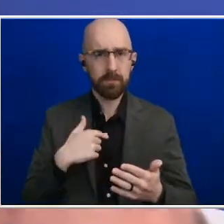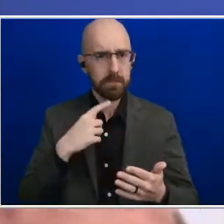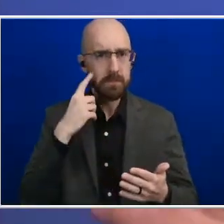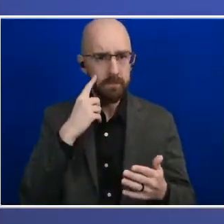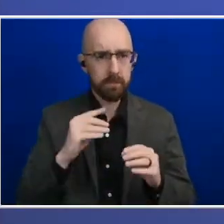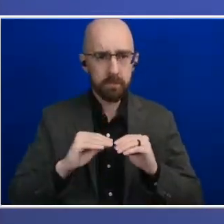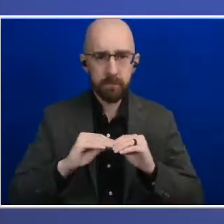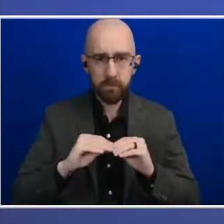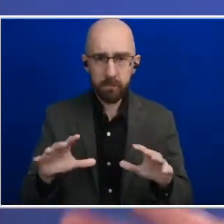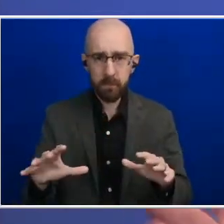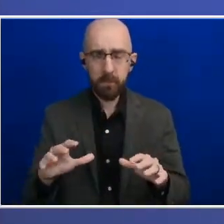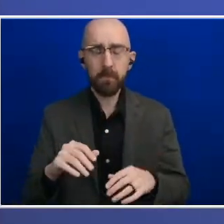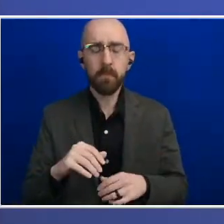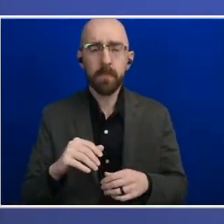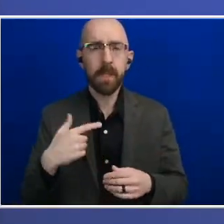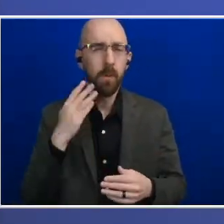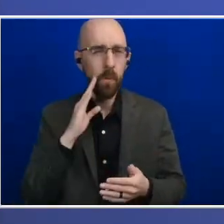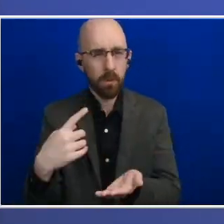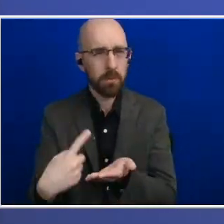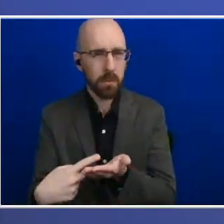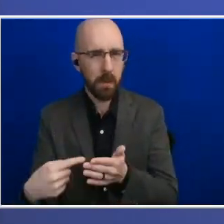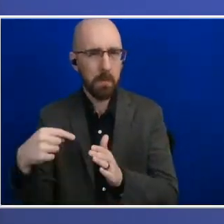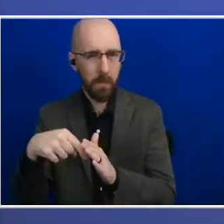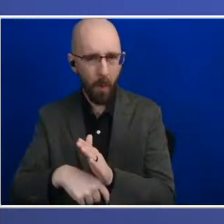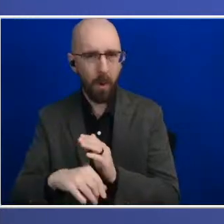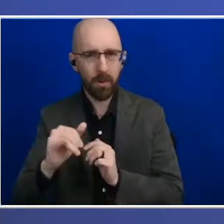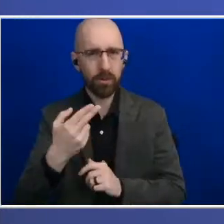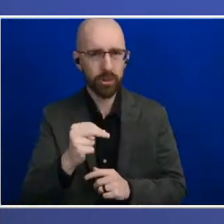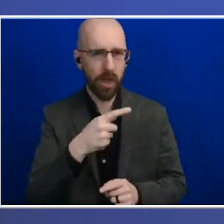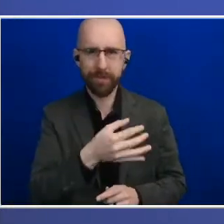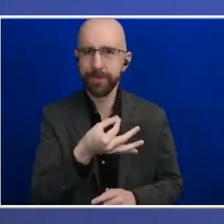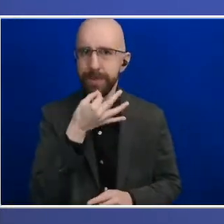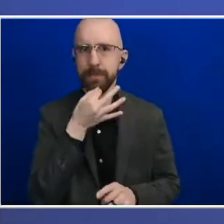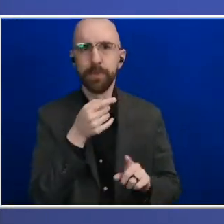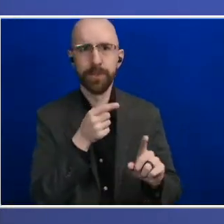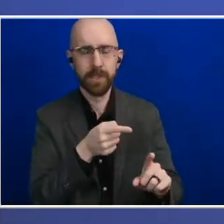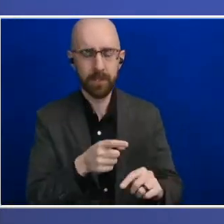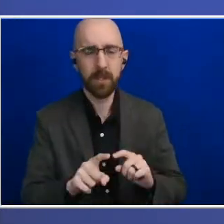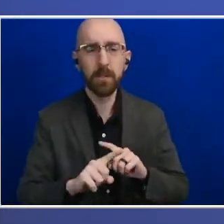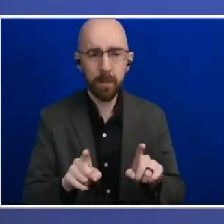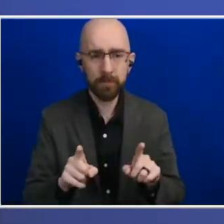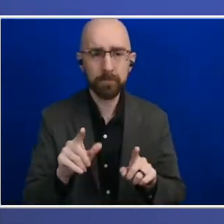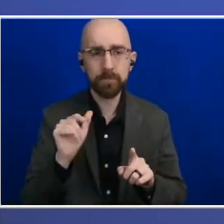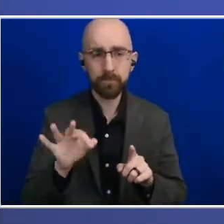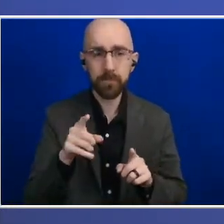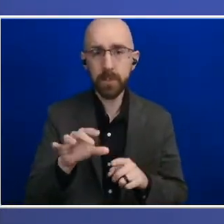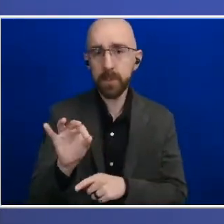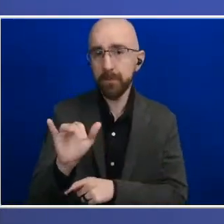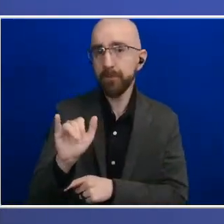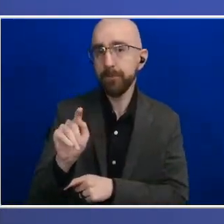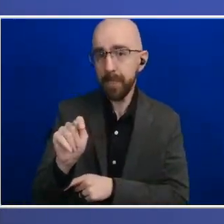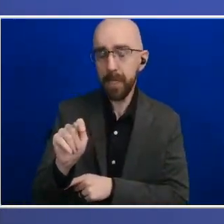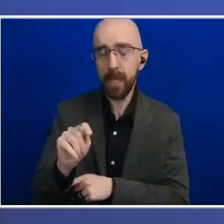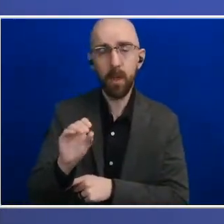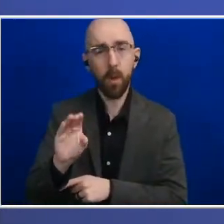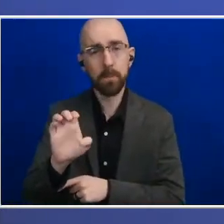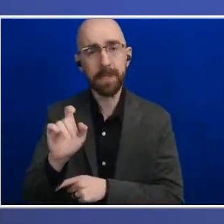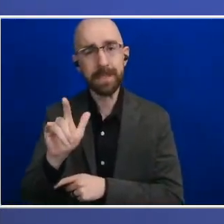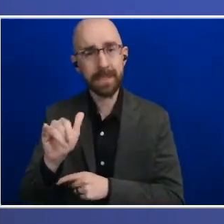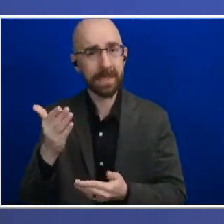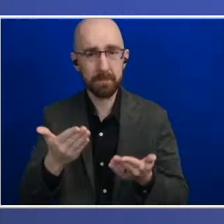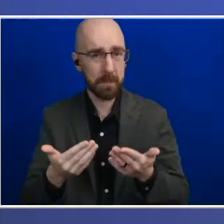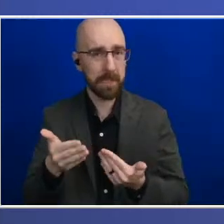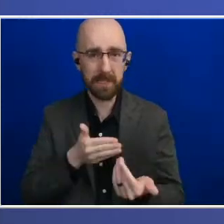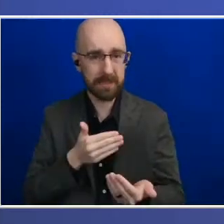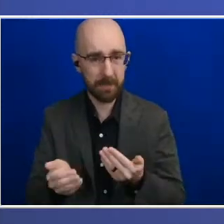that, and we'll talk about this, and John is really the expert here, but if you're fit, obesity may not matter. But my question